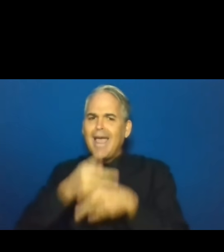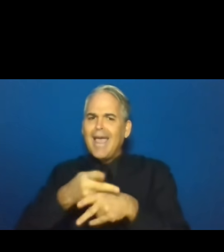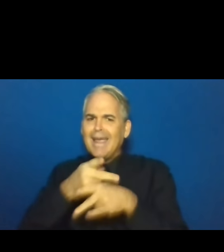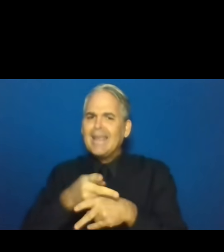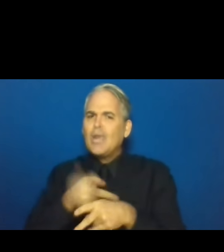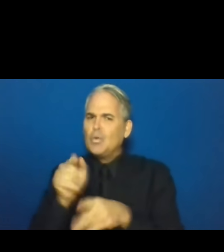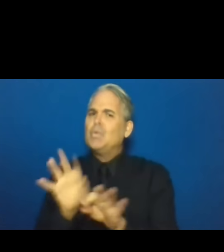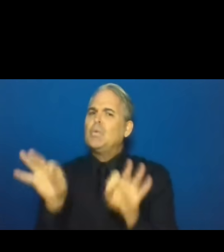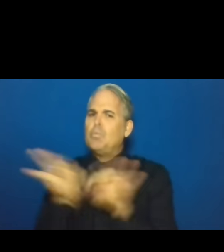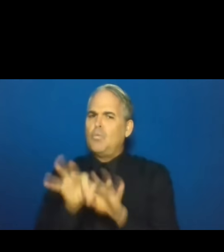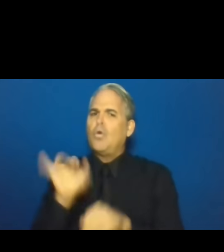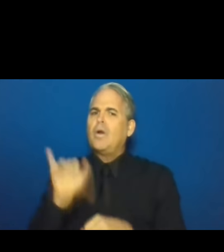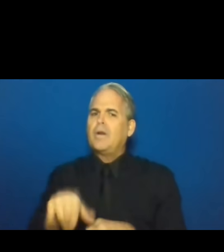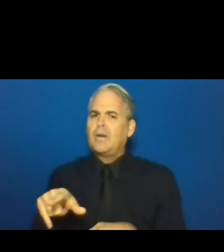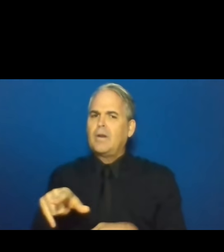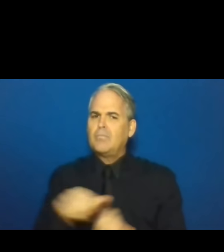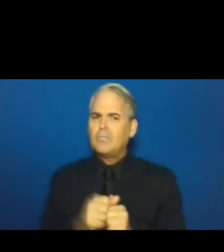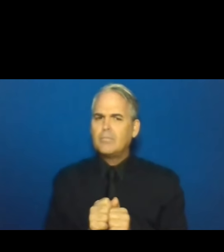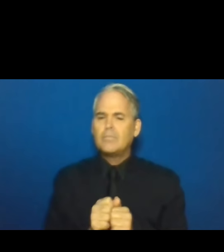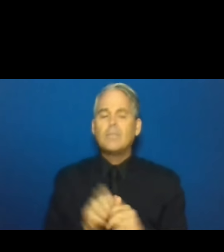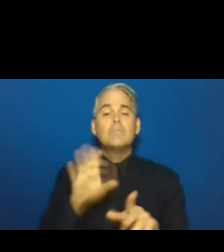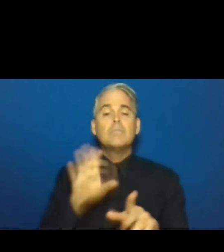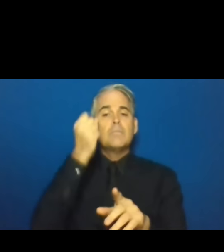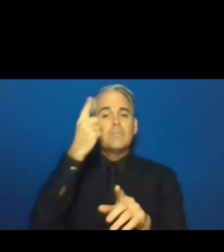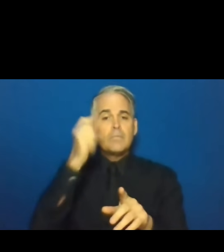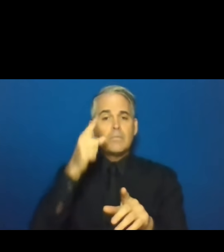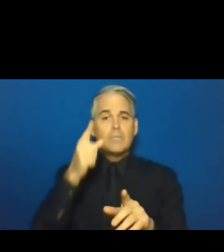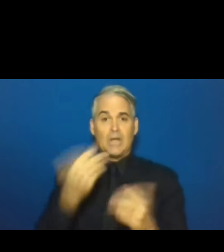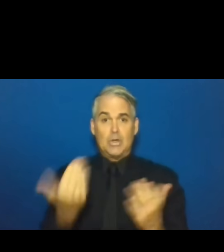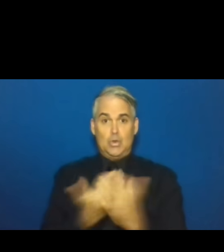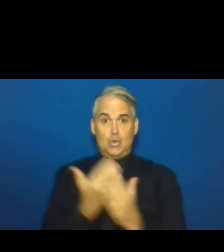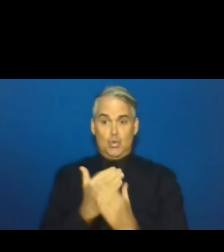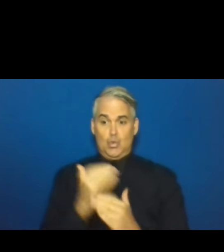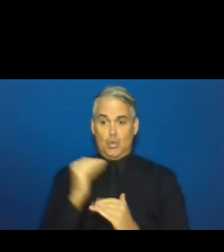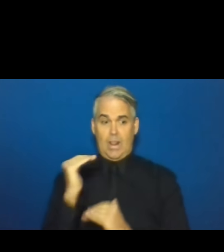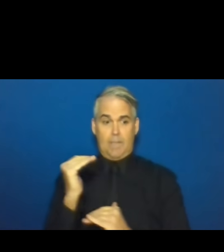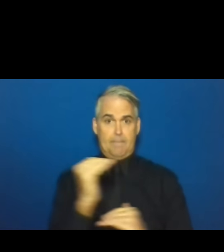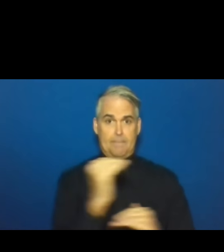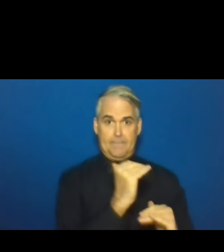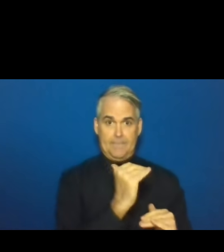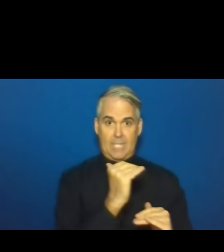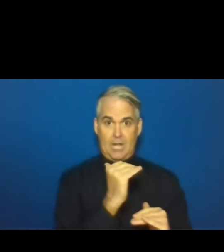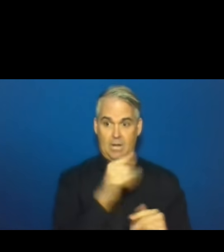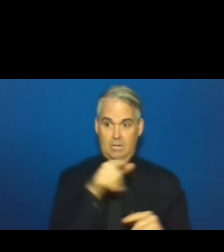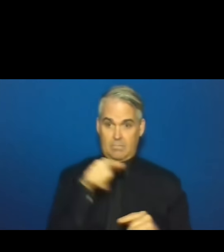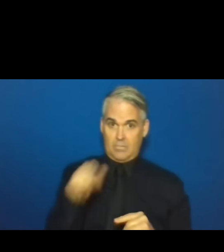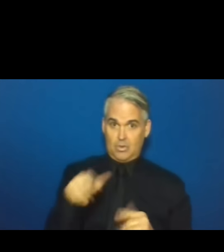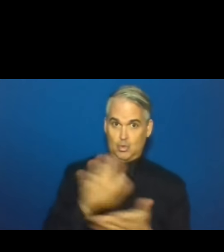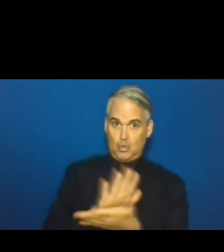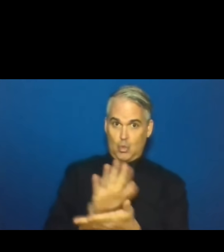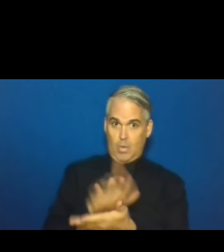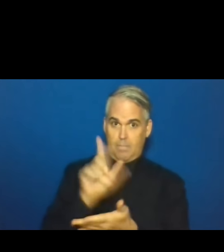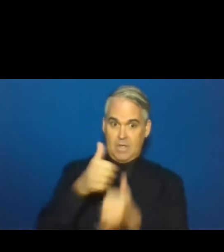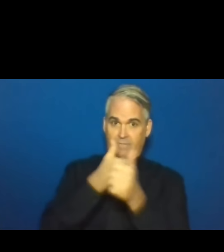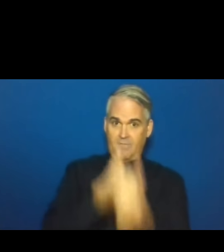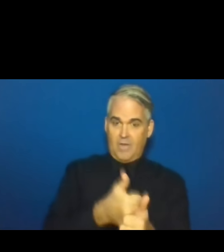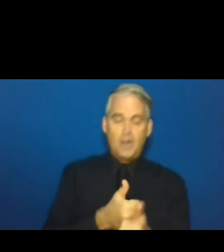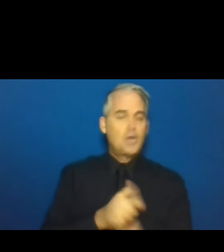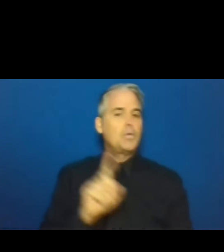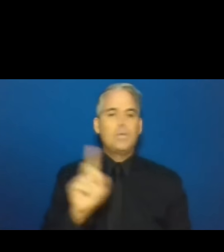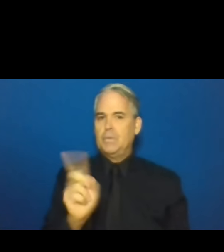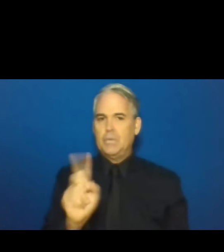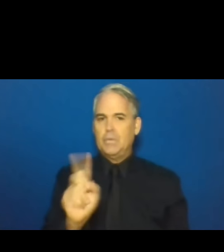want to be clear that the new public gathering limits do not apply to our school districts in Nevada. And I want to take a few minutes to